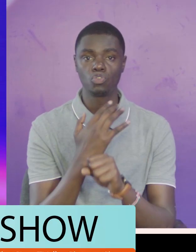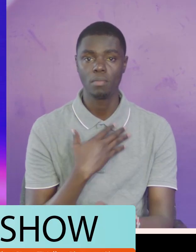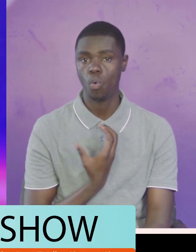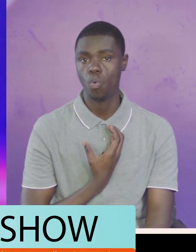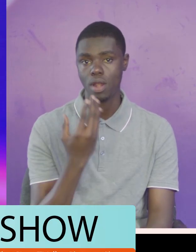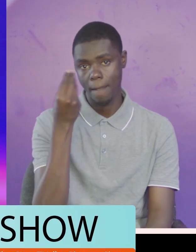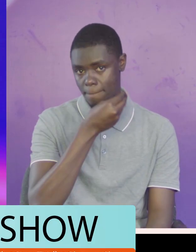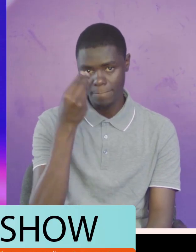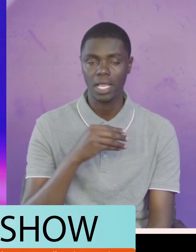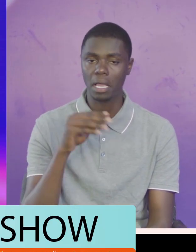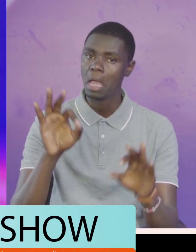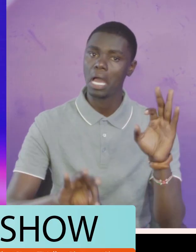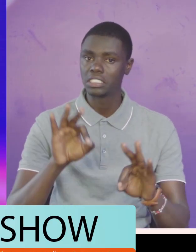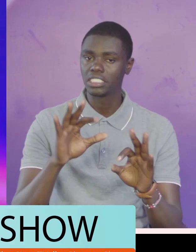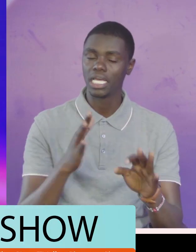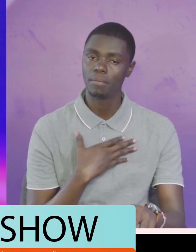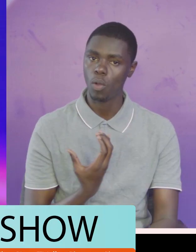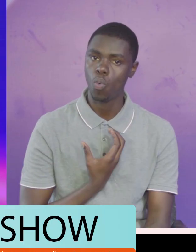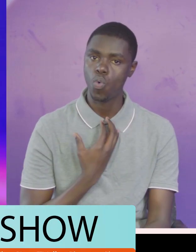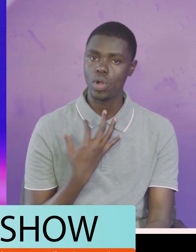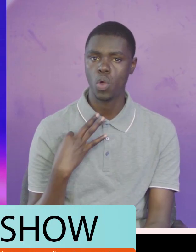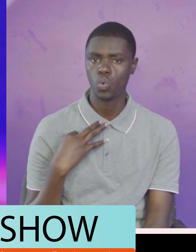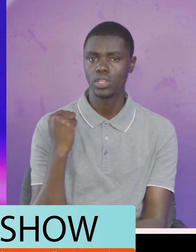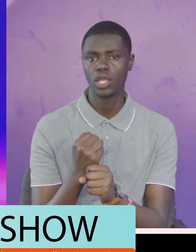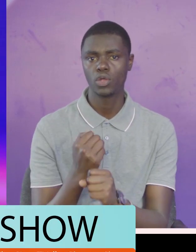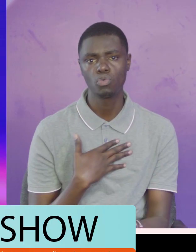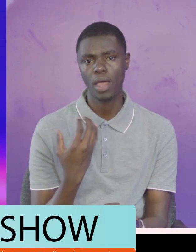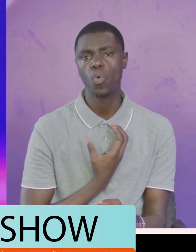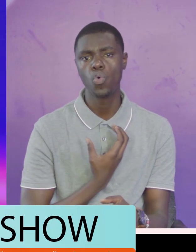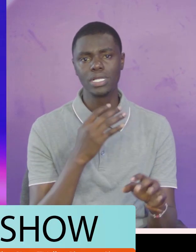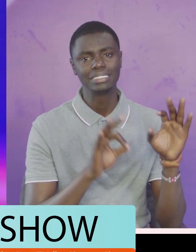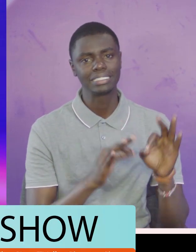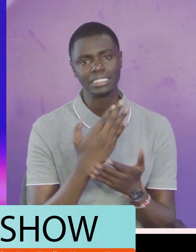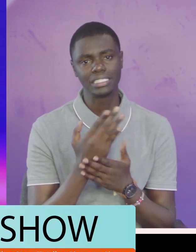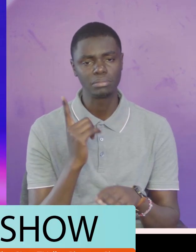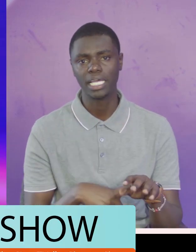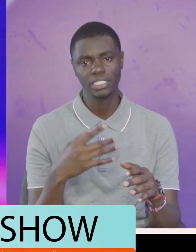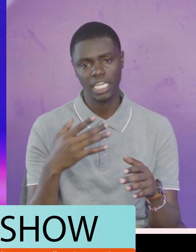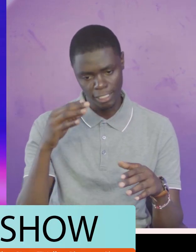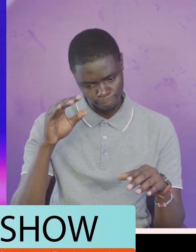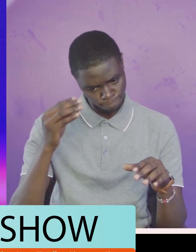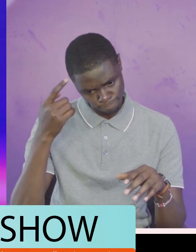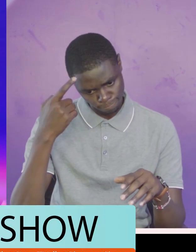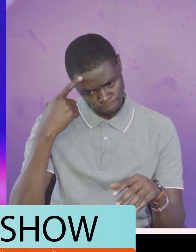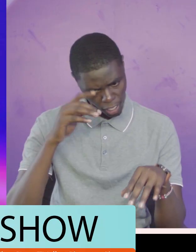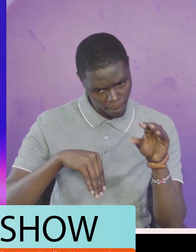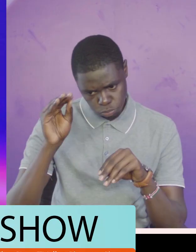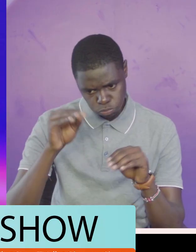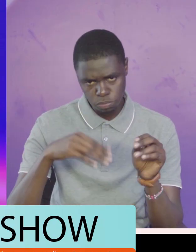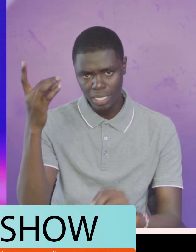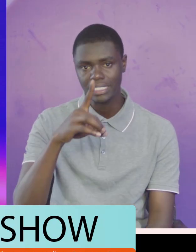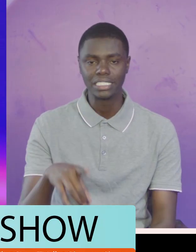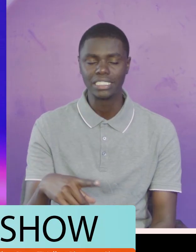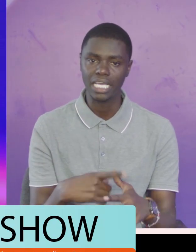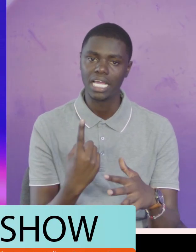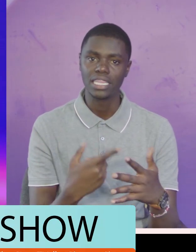own makeup. I style my own clothes. I do my own styling. Sometimes I come up with designs